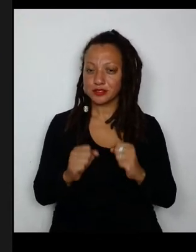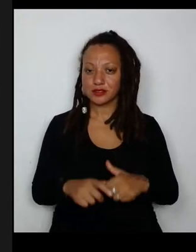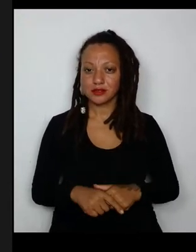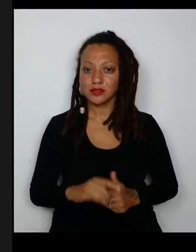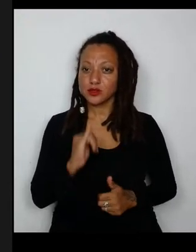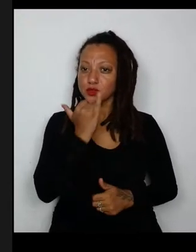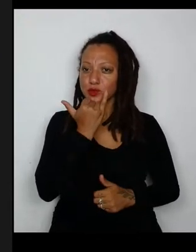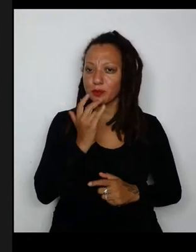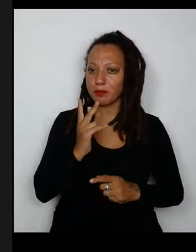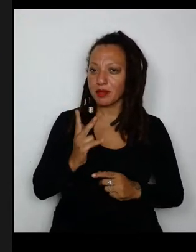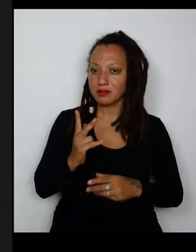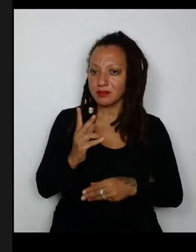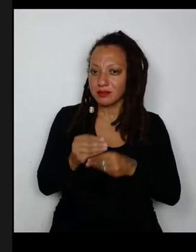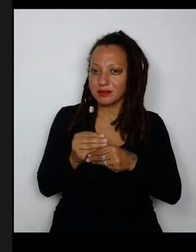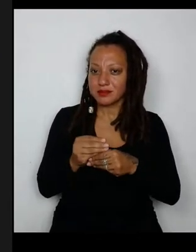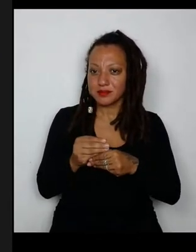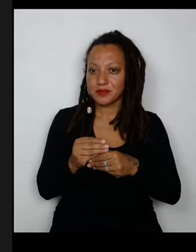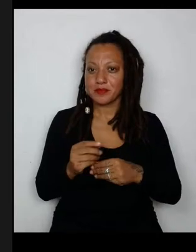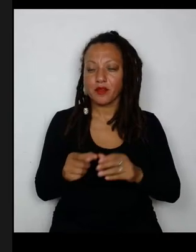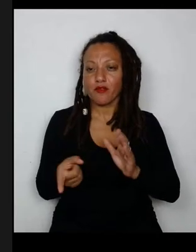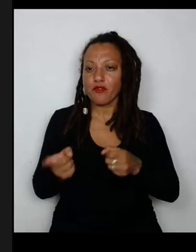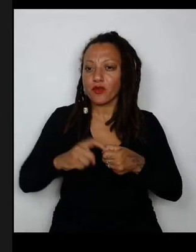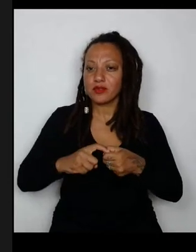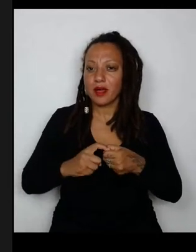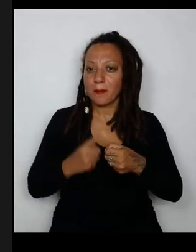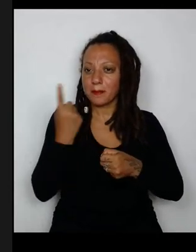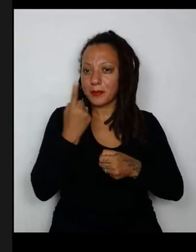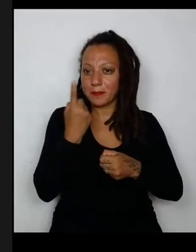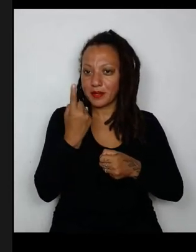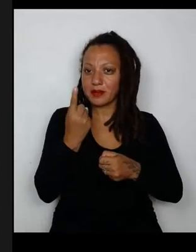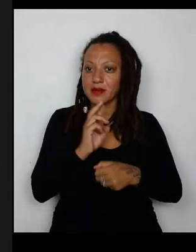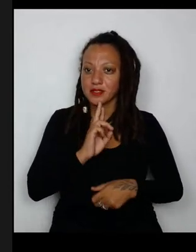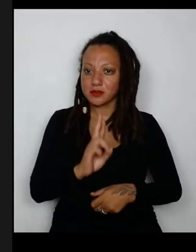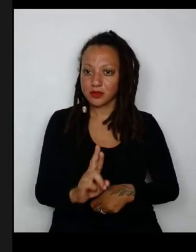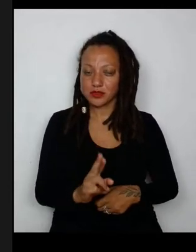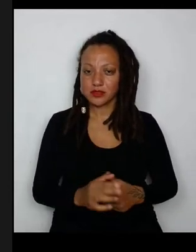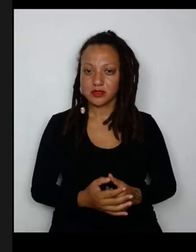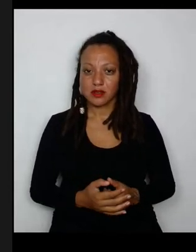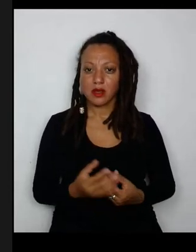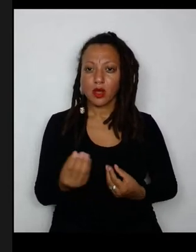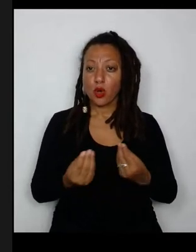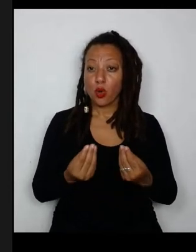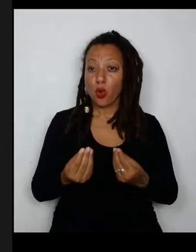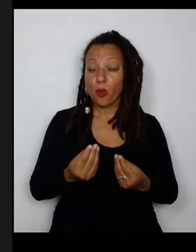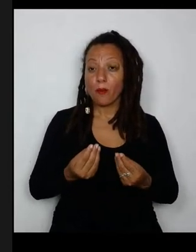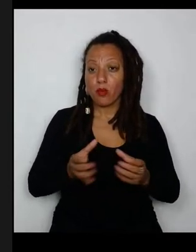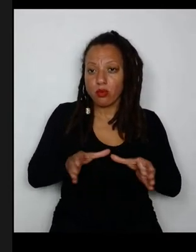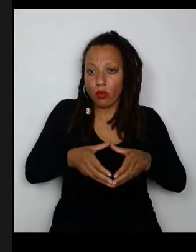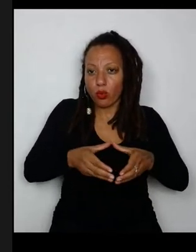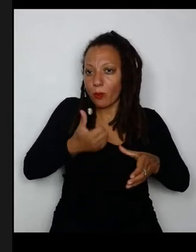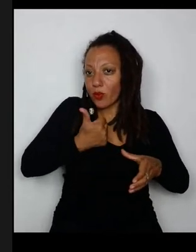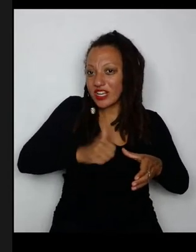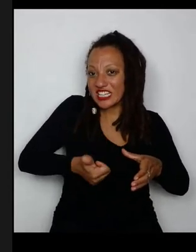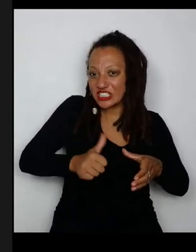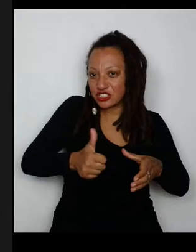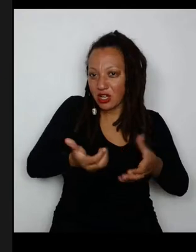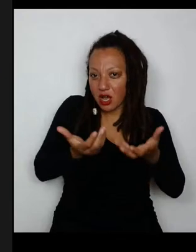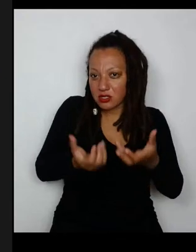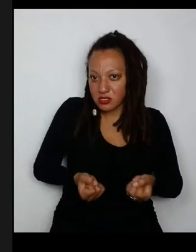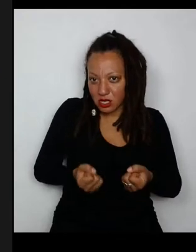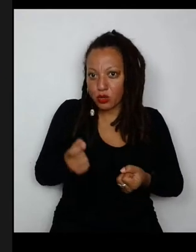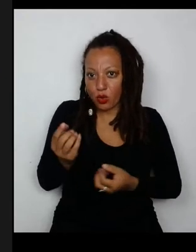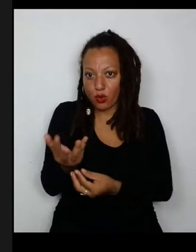yes of course this is fernando i would like to go back to the first question actually about how the